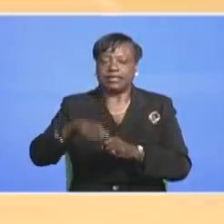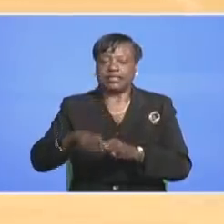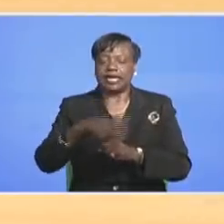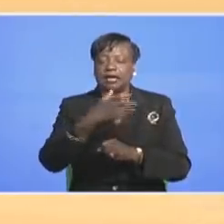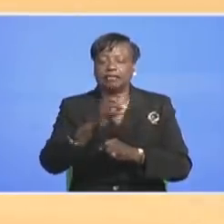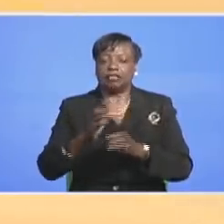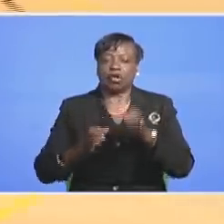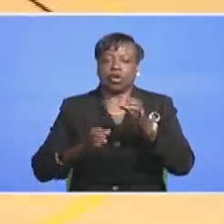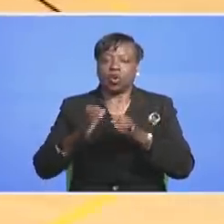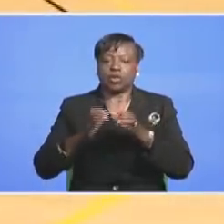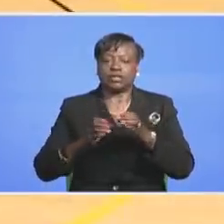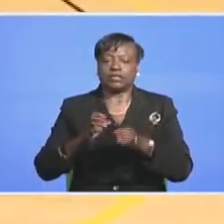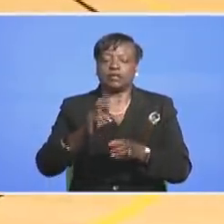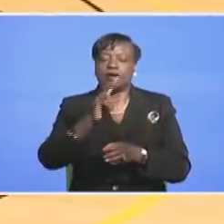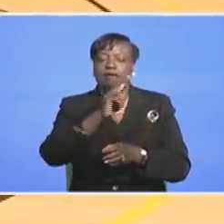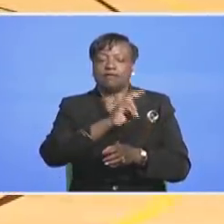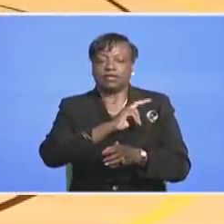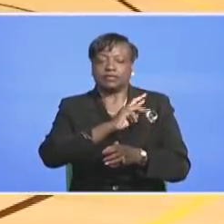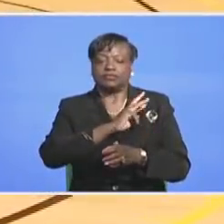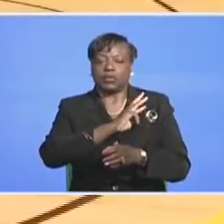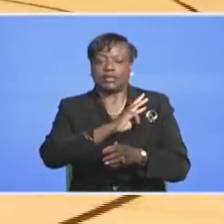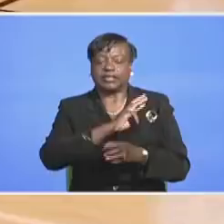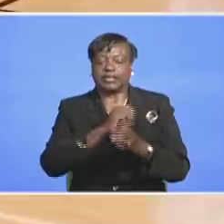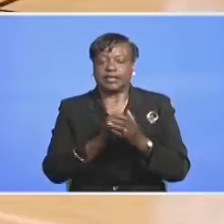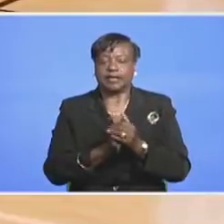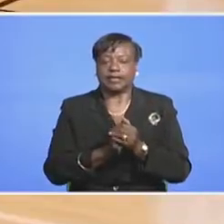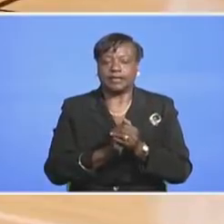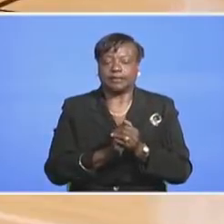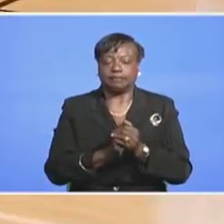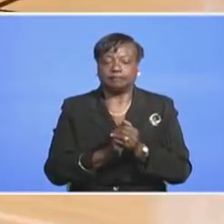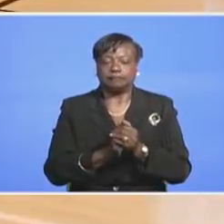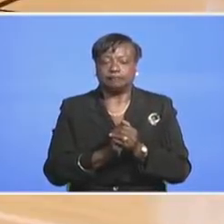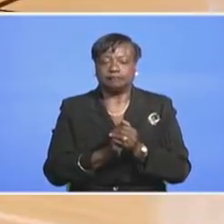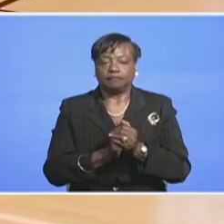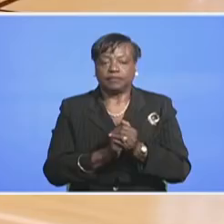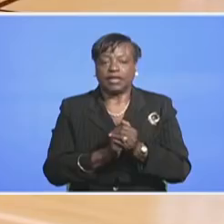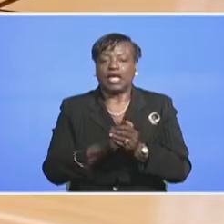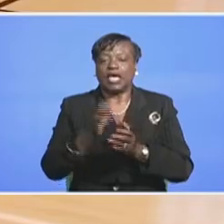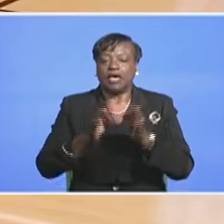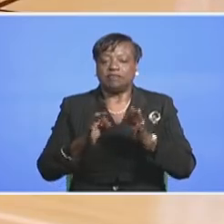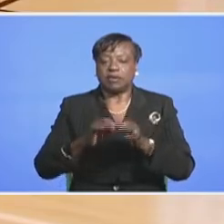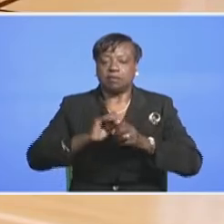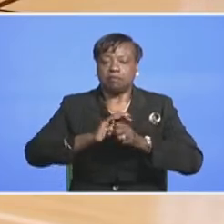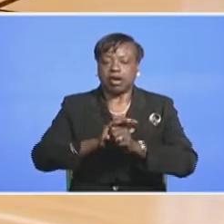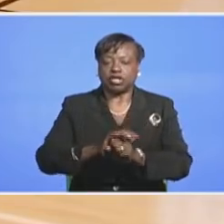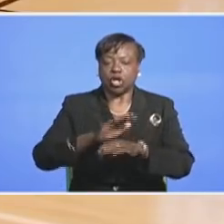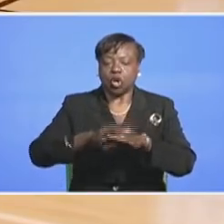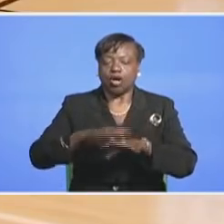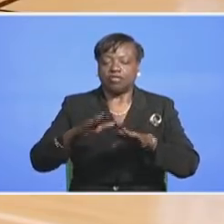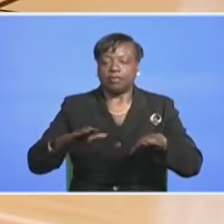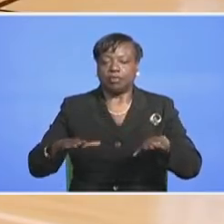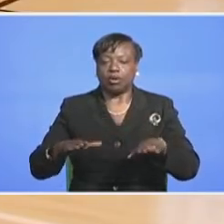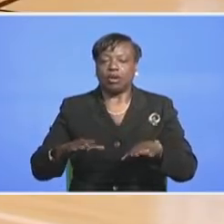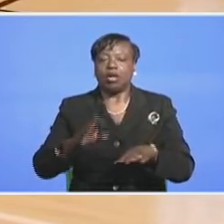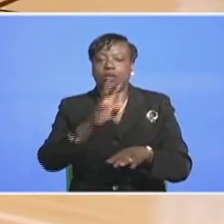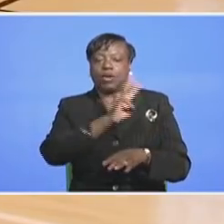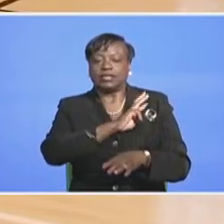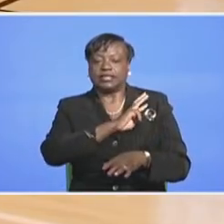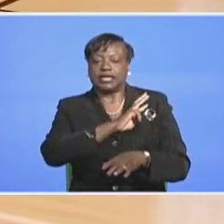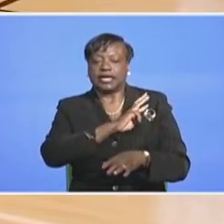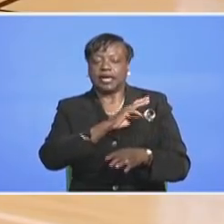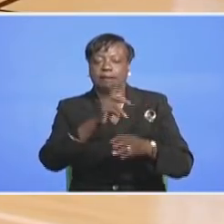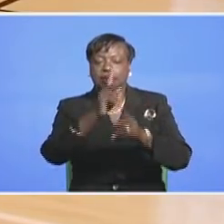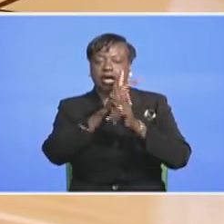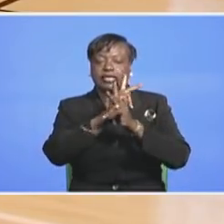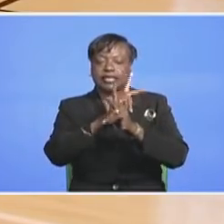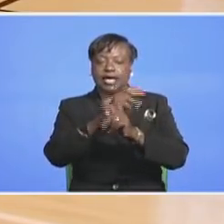be there to protect the lane for them, and knowing Wade Watson's style of play. If they put a little bit of pressure on the ball and Waltia is there to protect the rim,